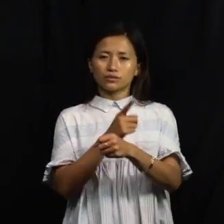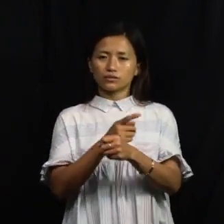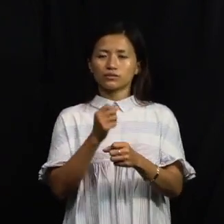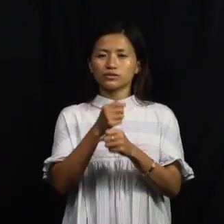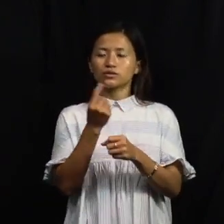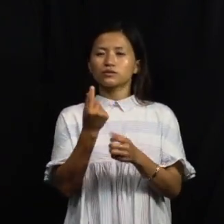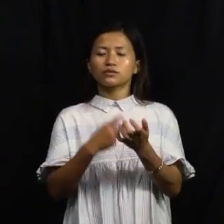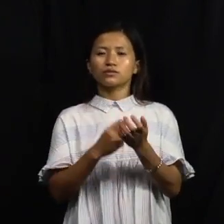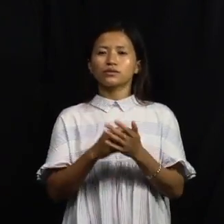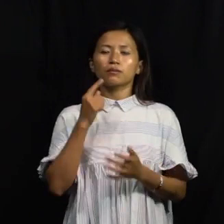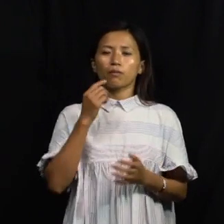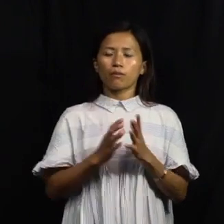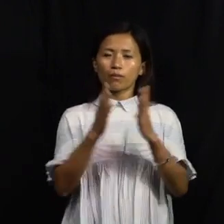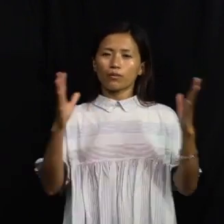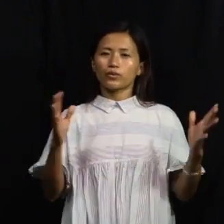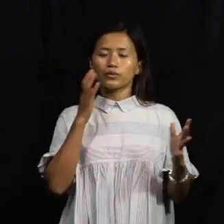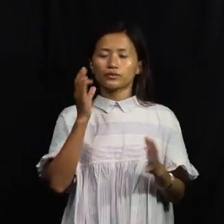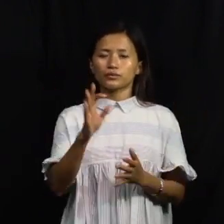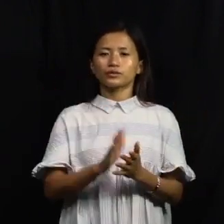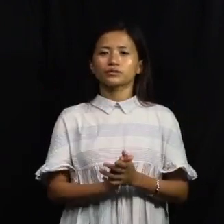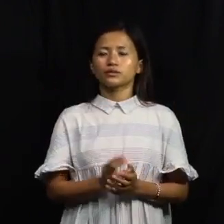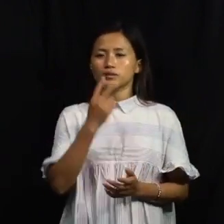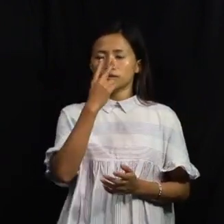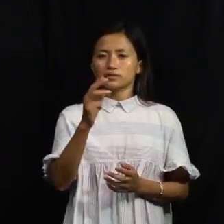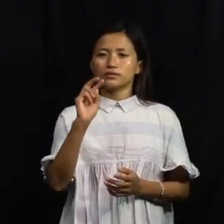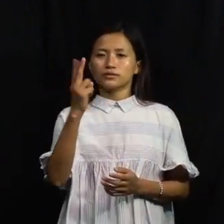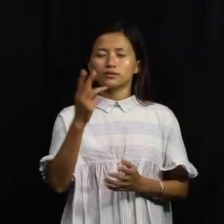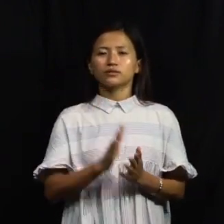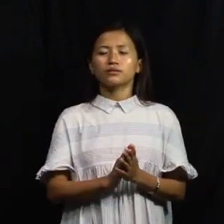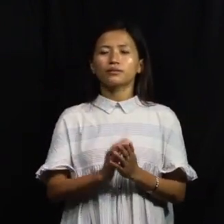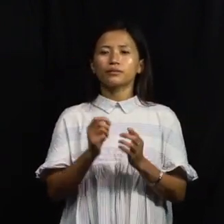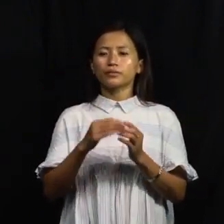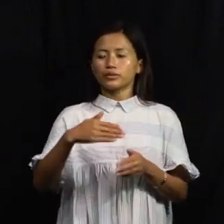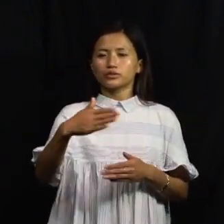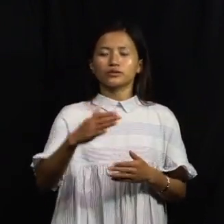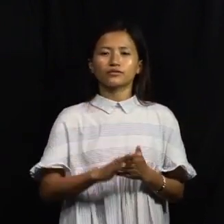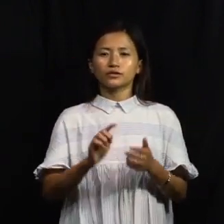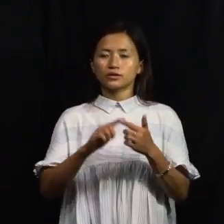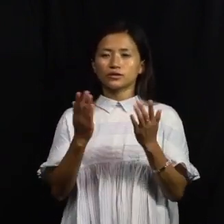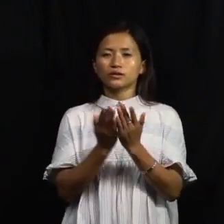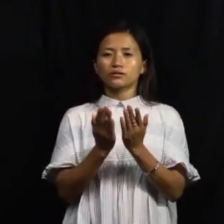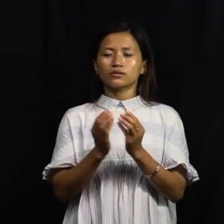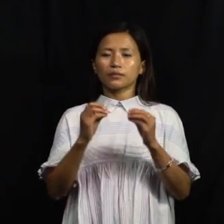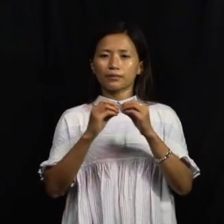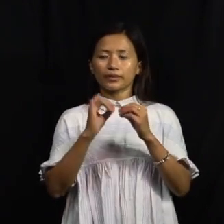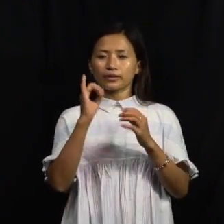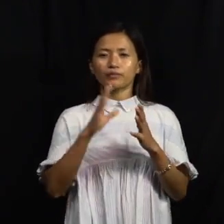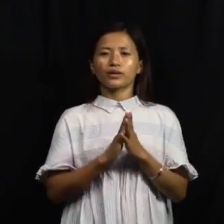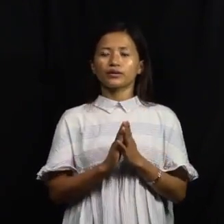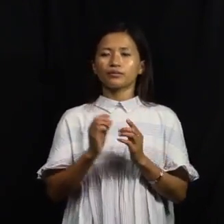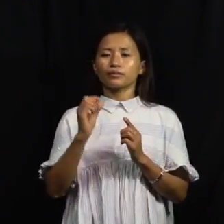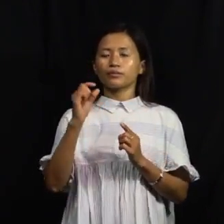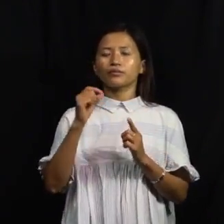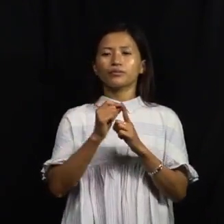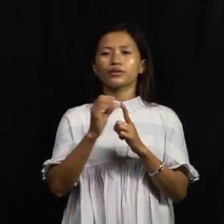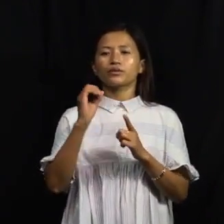given more importance. Okay, if you look into the second process of education, that is bipolar process.